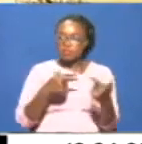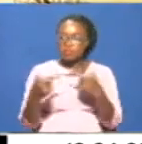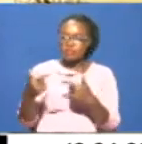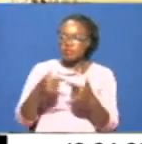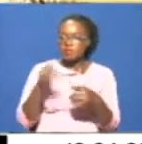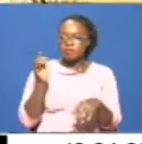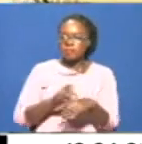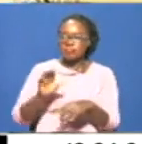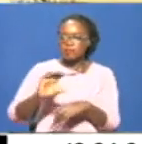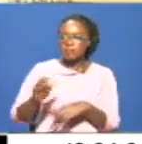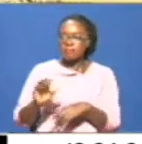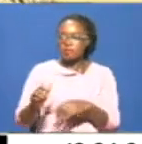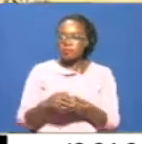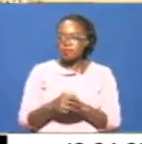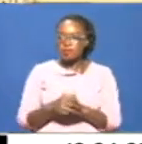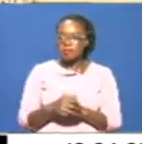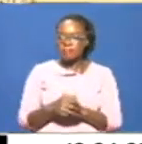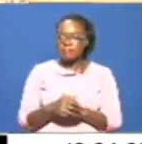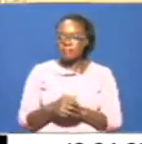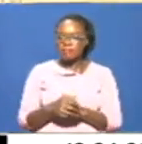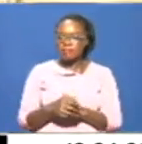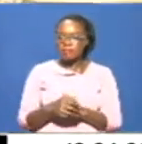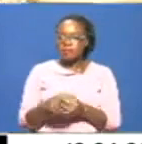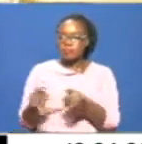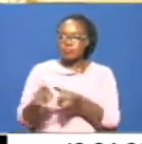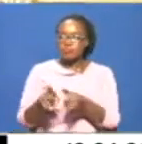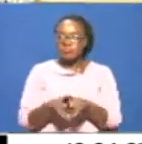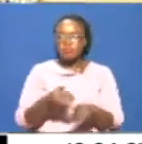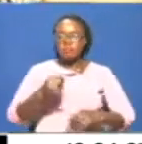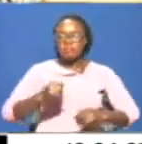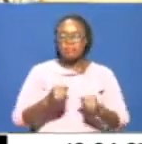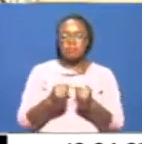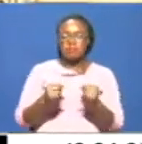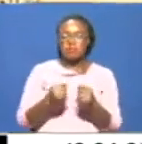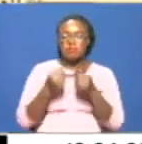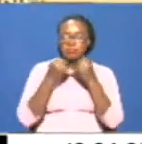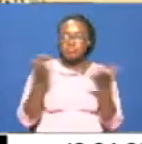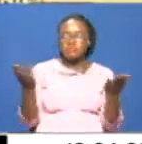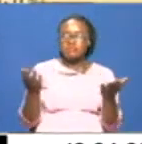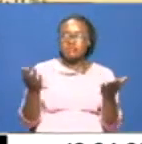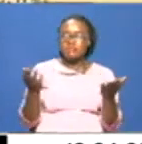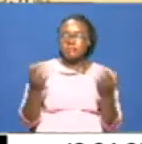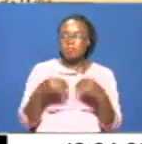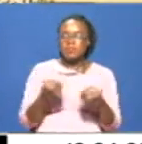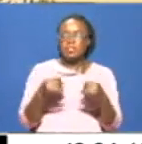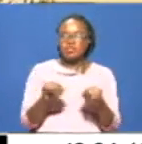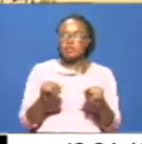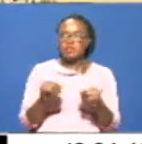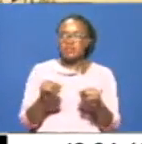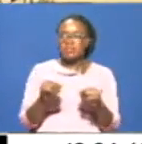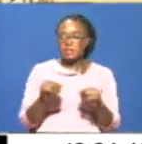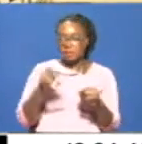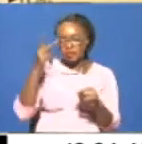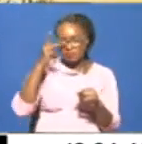affected counties. I'm also pleased to announce the implementation of a policy